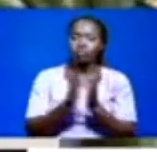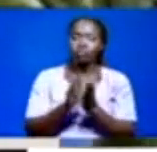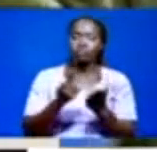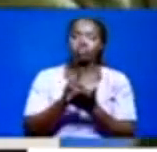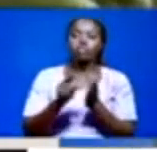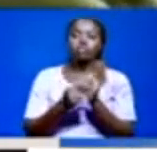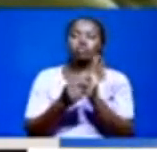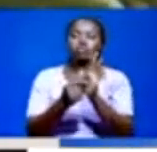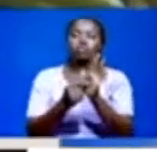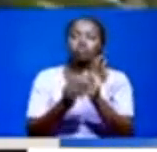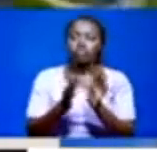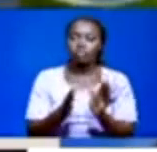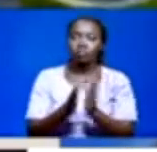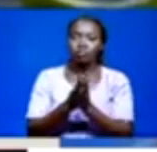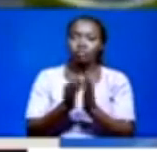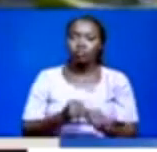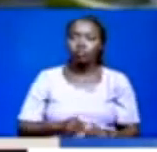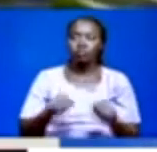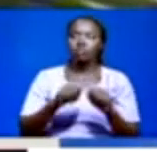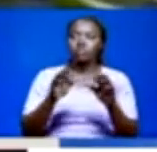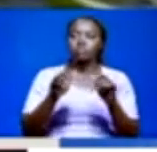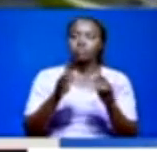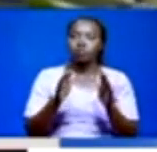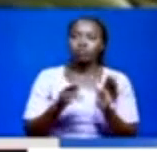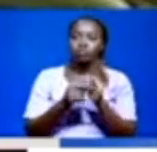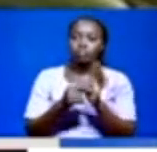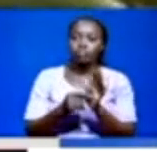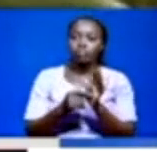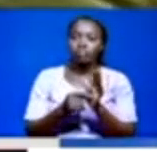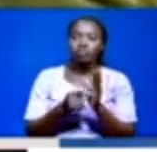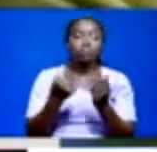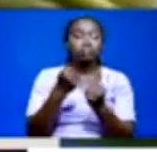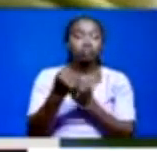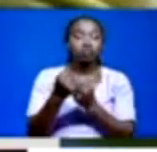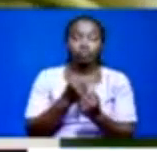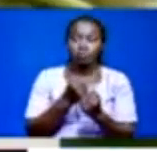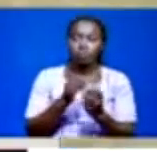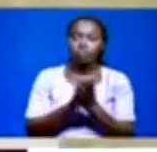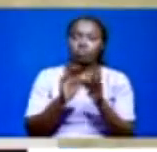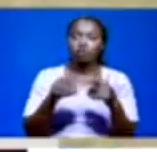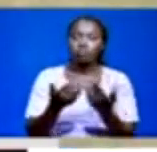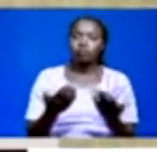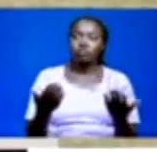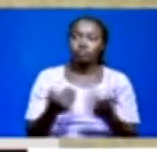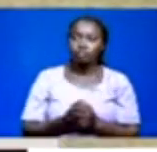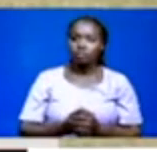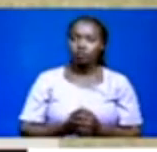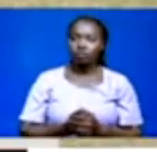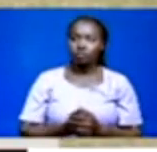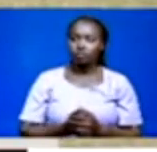exhibitors while enabling farmers to showcase their products and agricultural technologies.